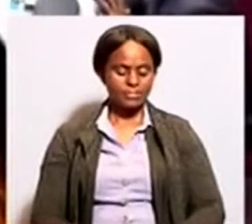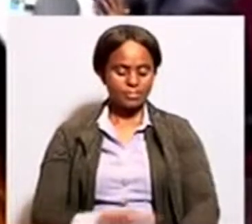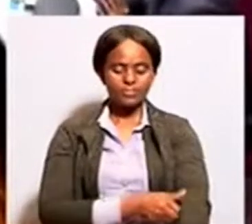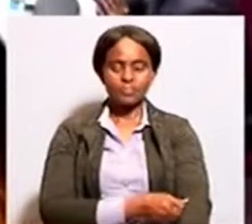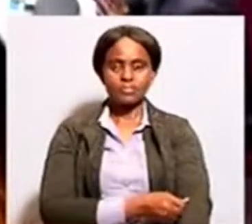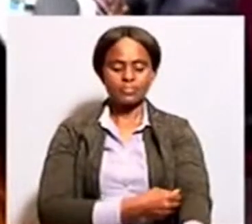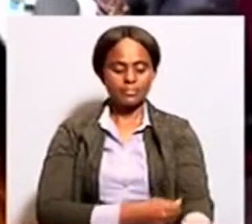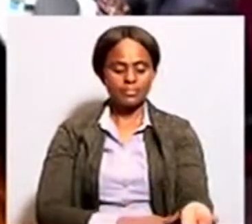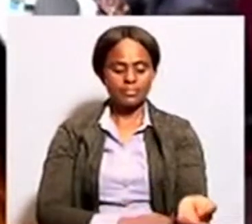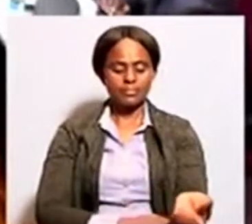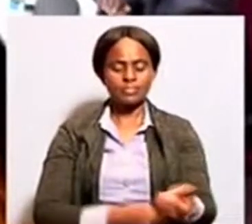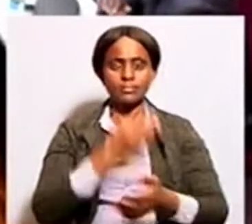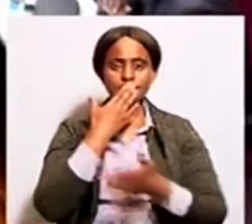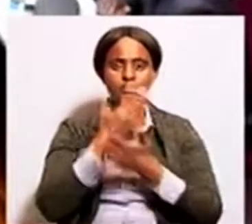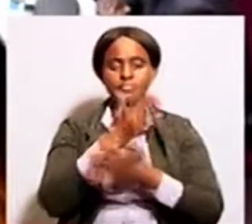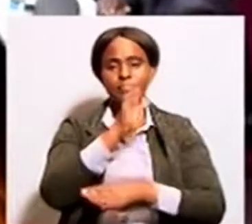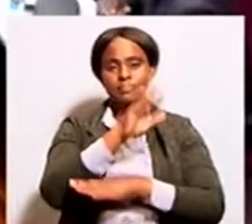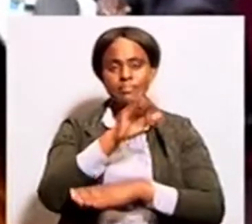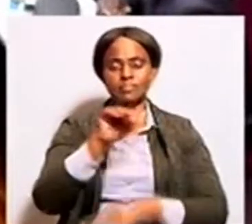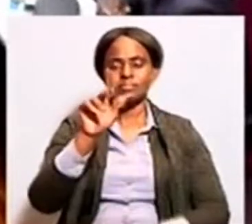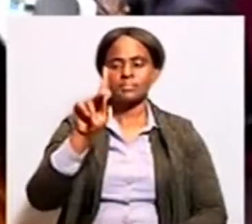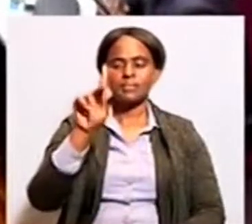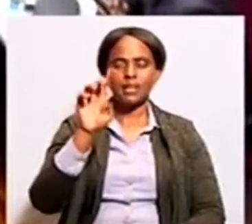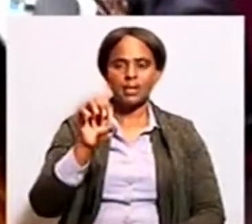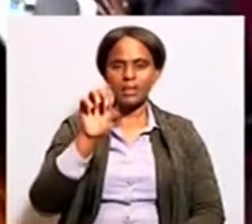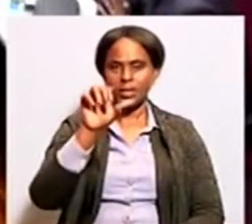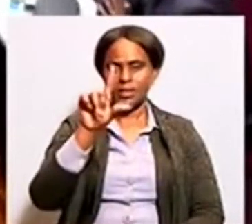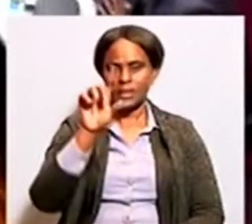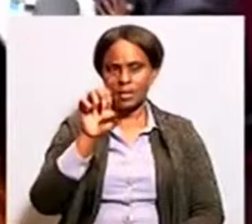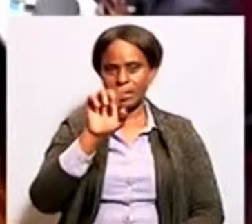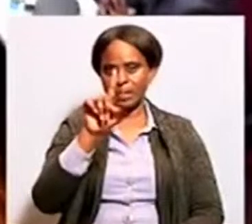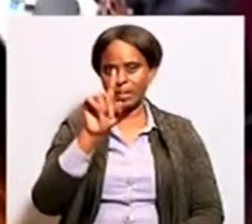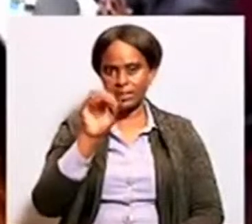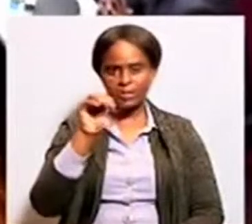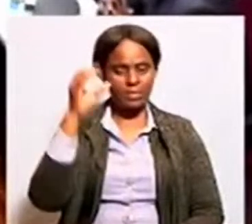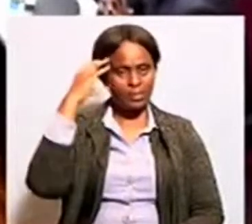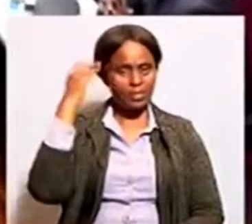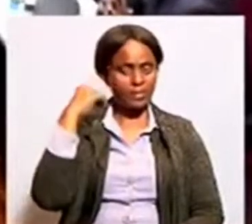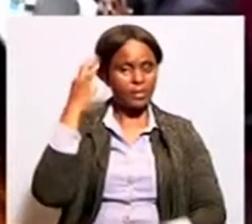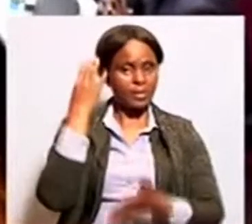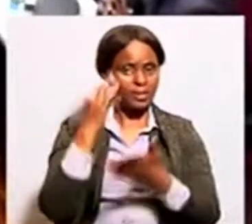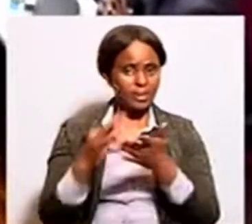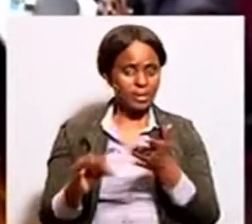Good afternoon. My name is Kelezo Lushako from Office of the Clerk.